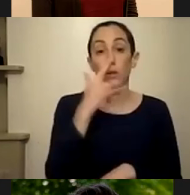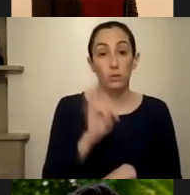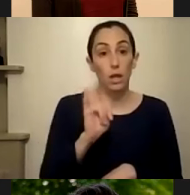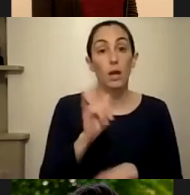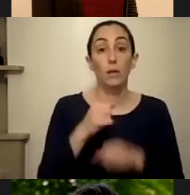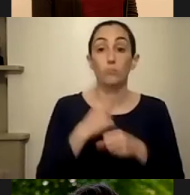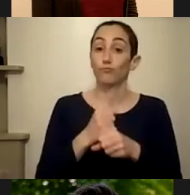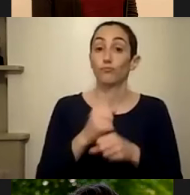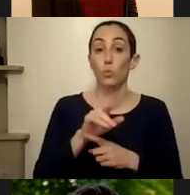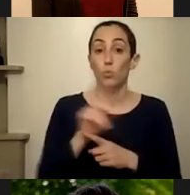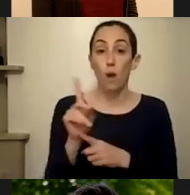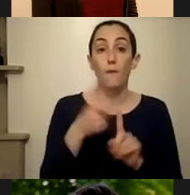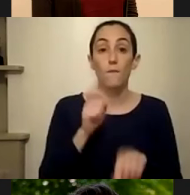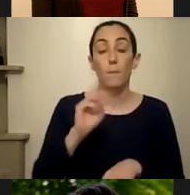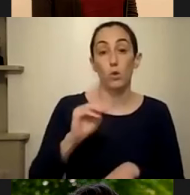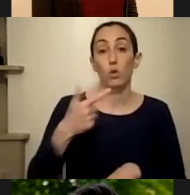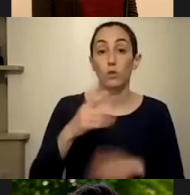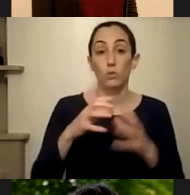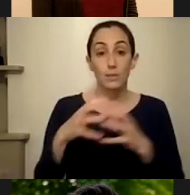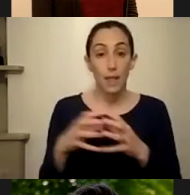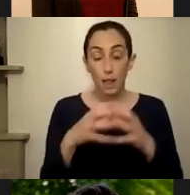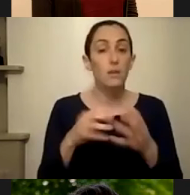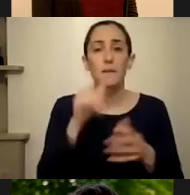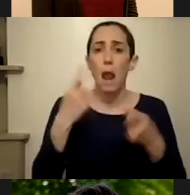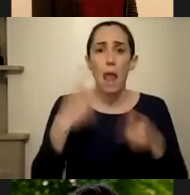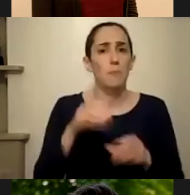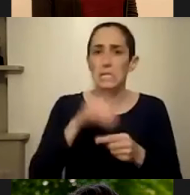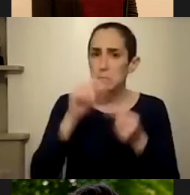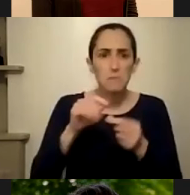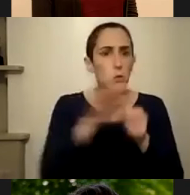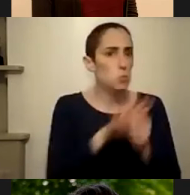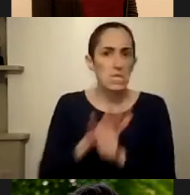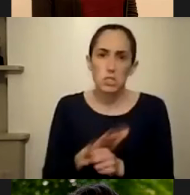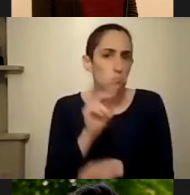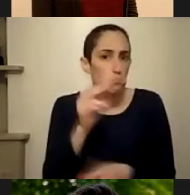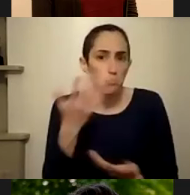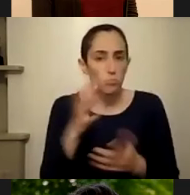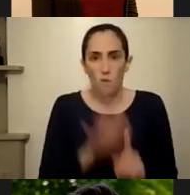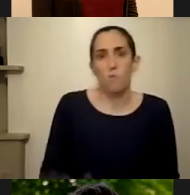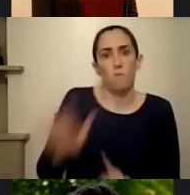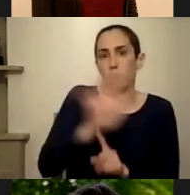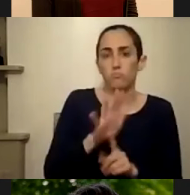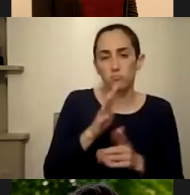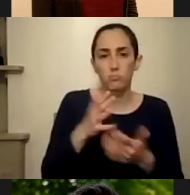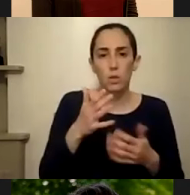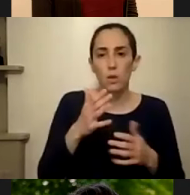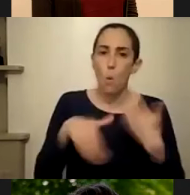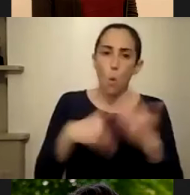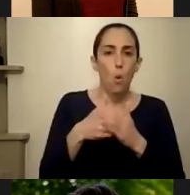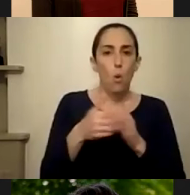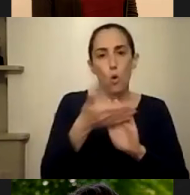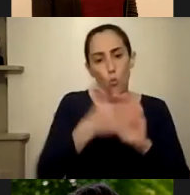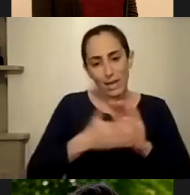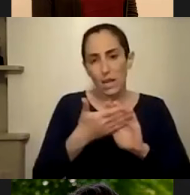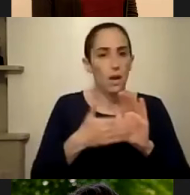is not particularly in any specific region of the retina. So it's pretty uniformly across the different quadrants